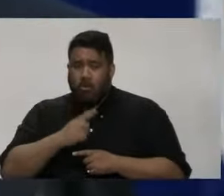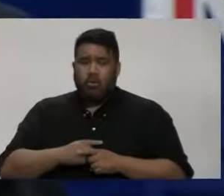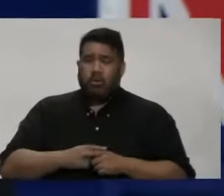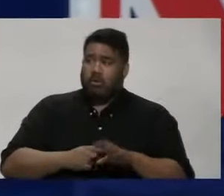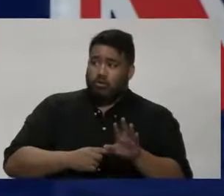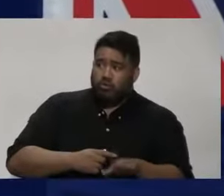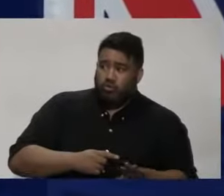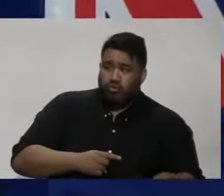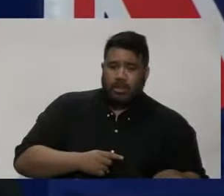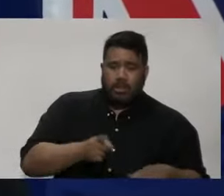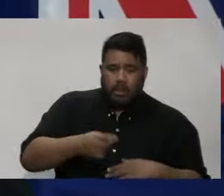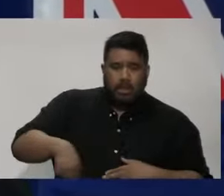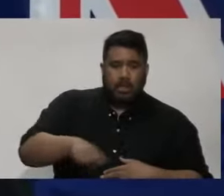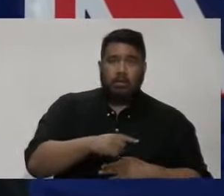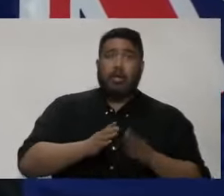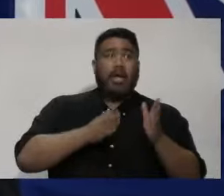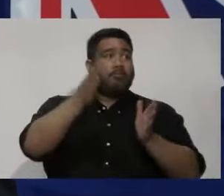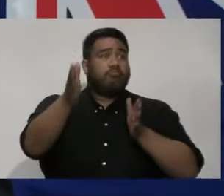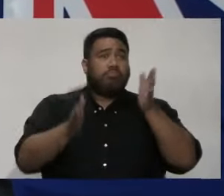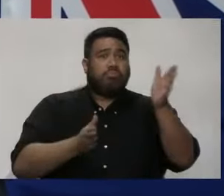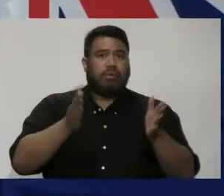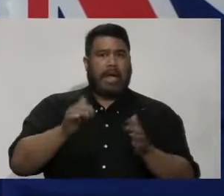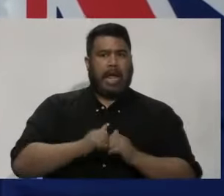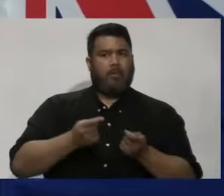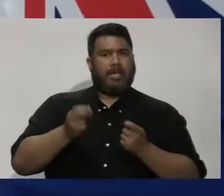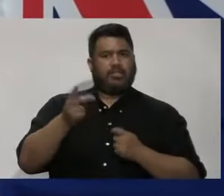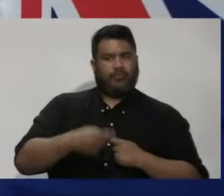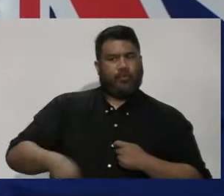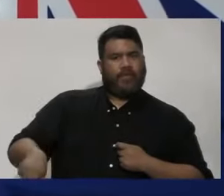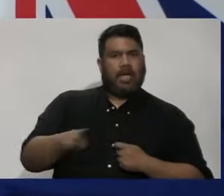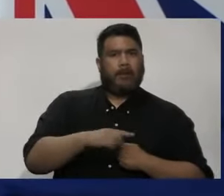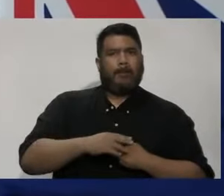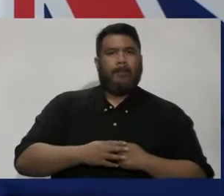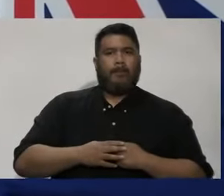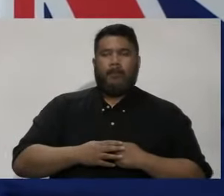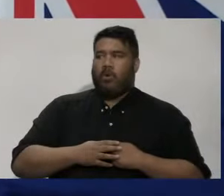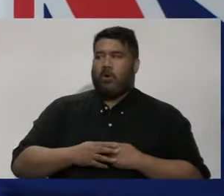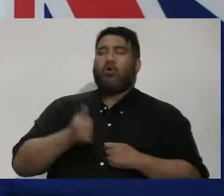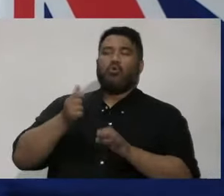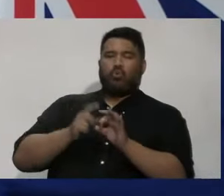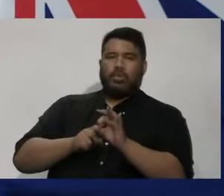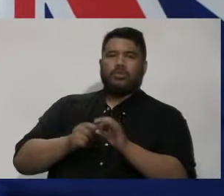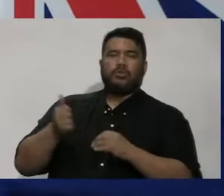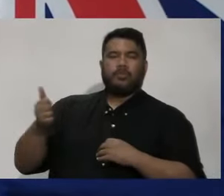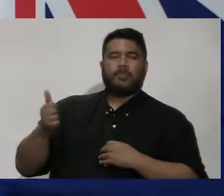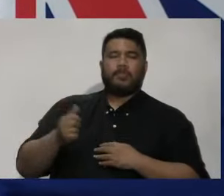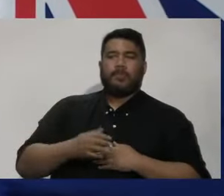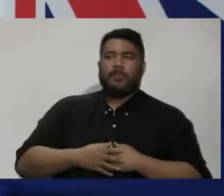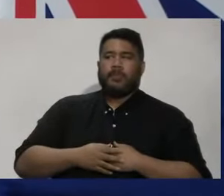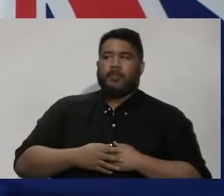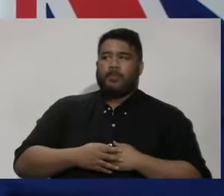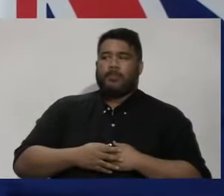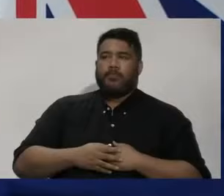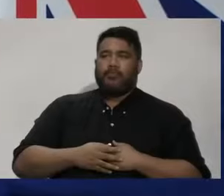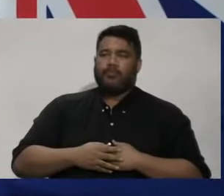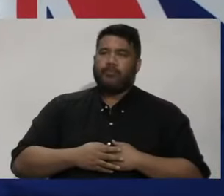be managed if they're out there? Good question. It is, and so there are already exemptions, for example, for in